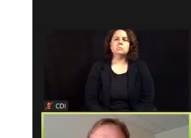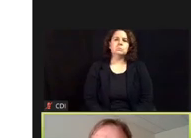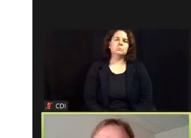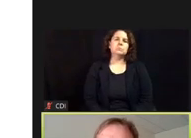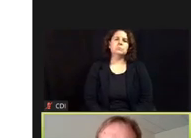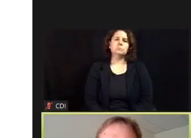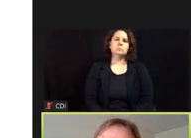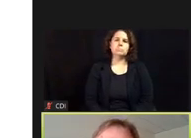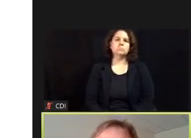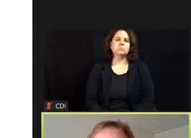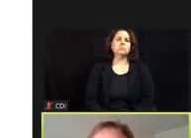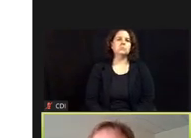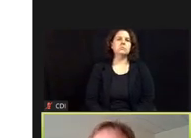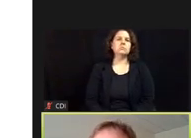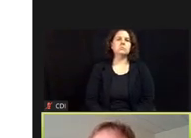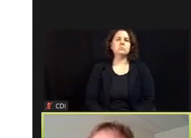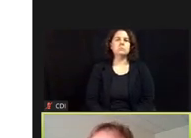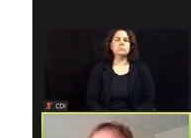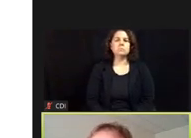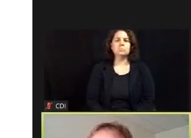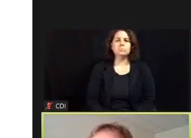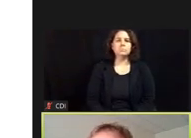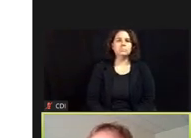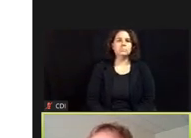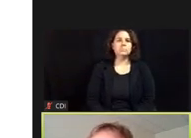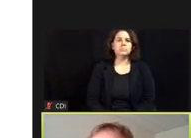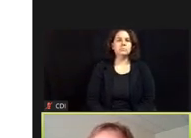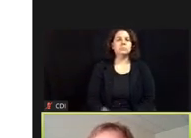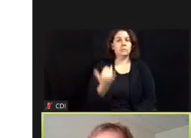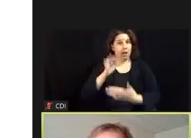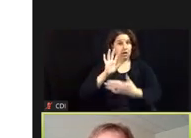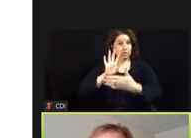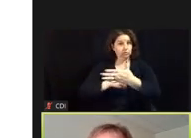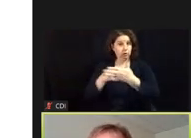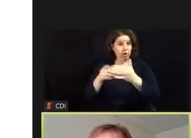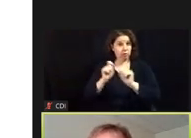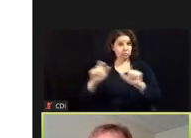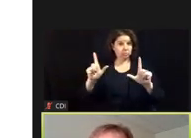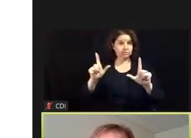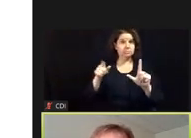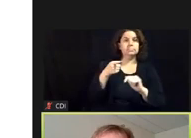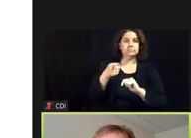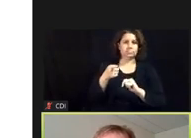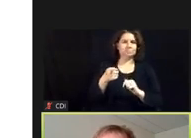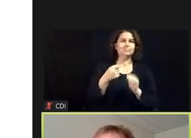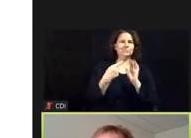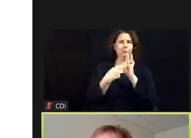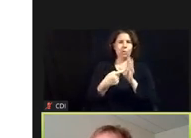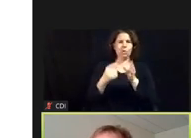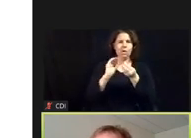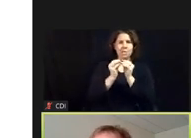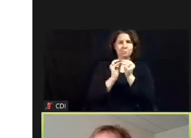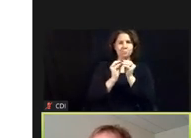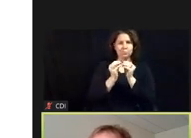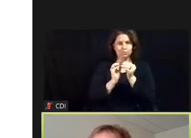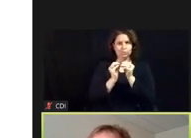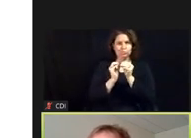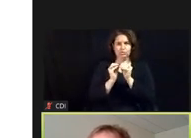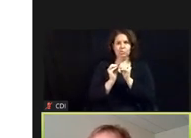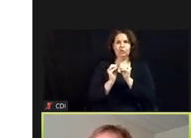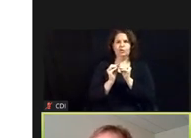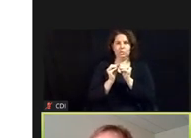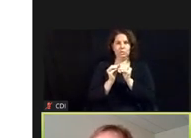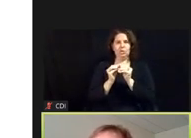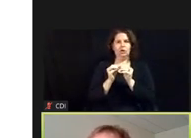This is the overall experience from Marin over time since the beginning of the epidemic. Our first case was in the beginning